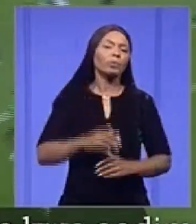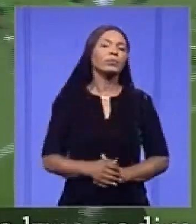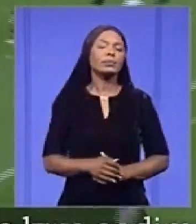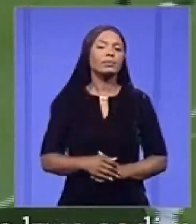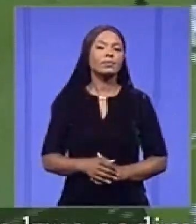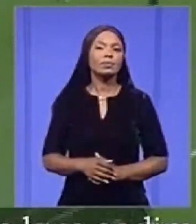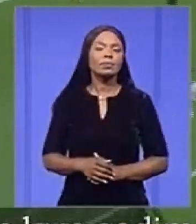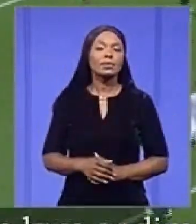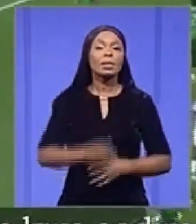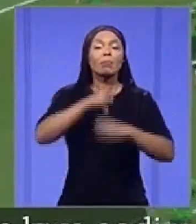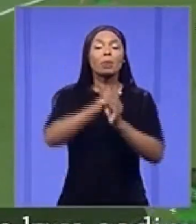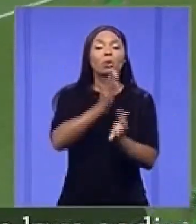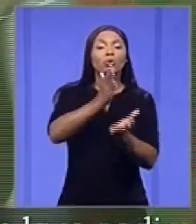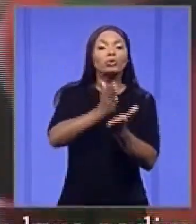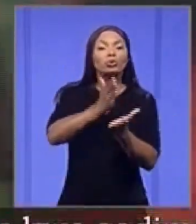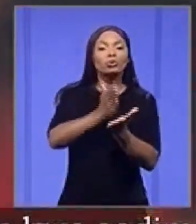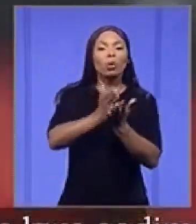was just to make sure that we